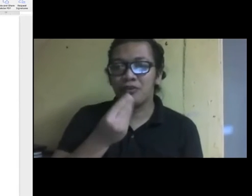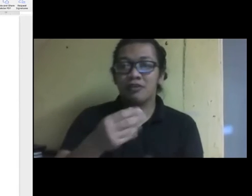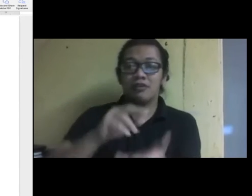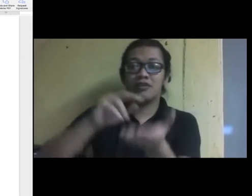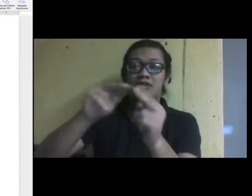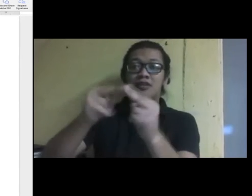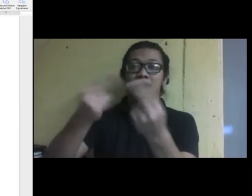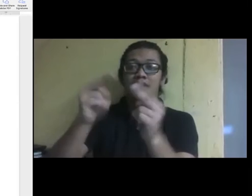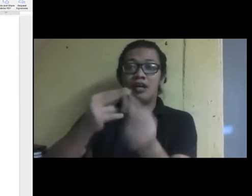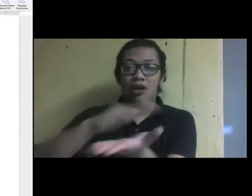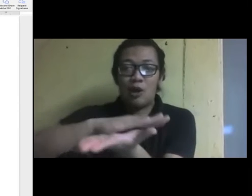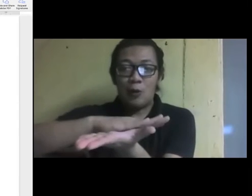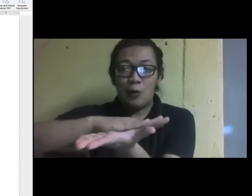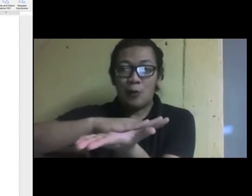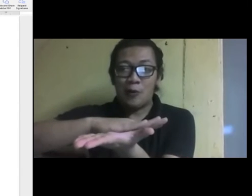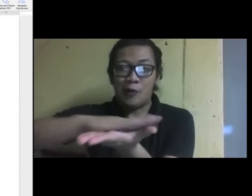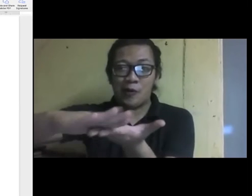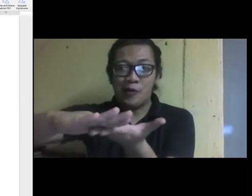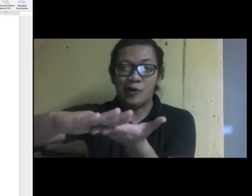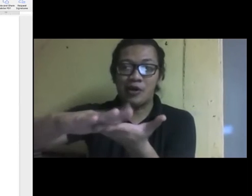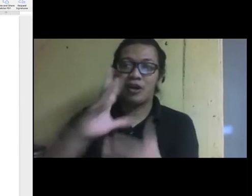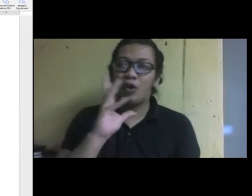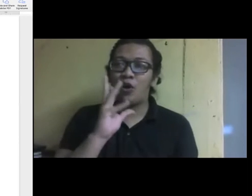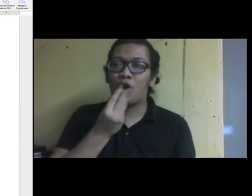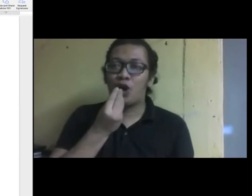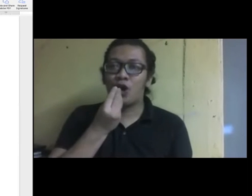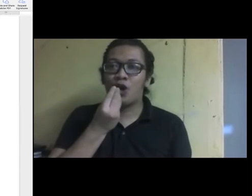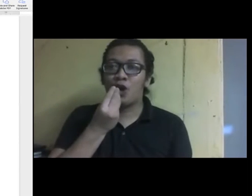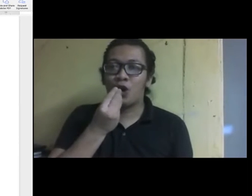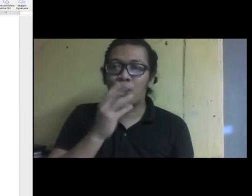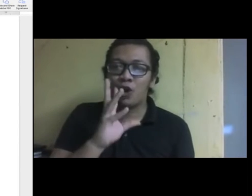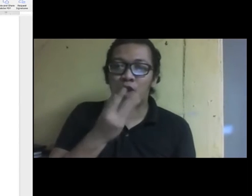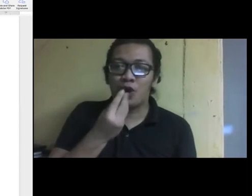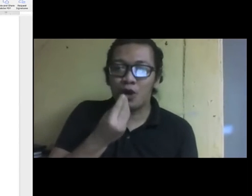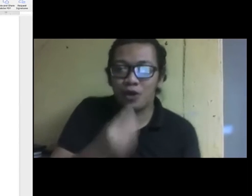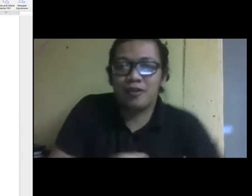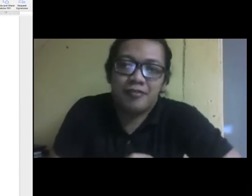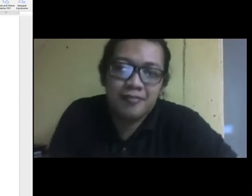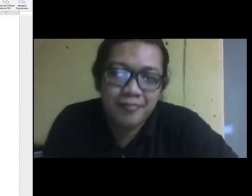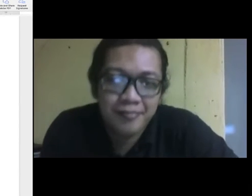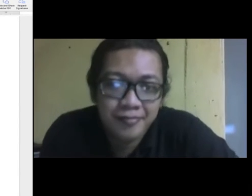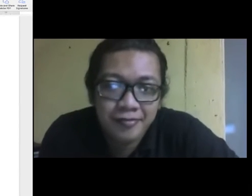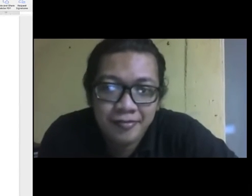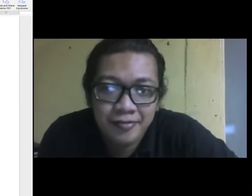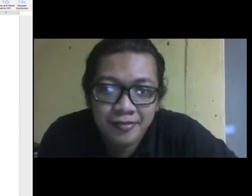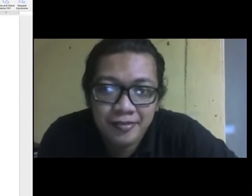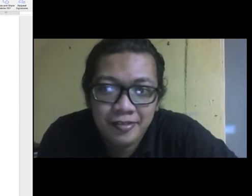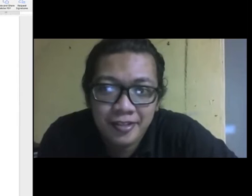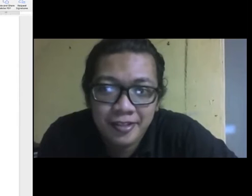Notebook, neat. Who? Who has the neatest notebook? Who has a neat